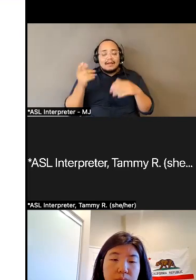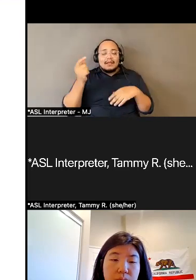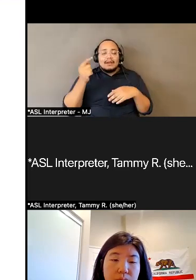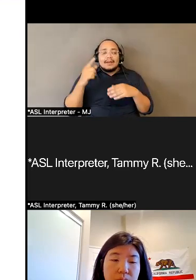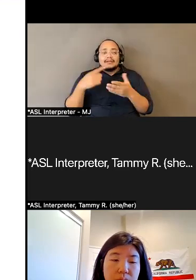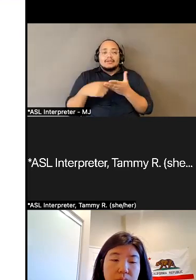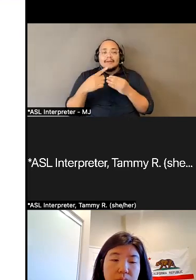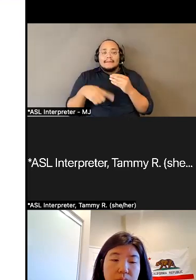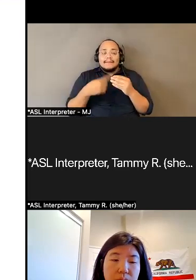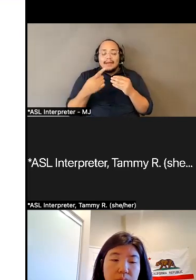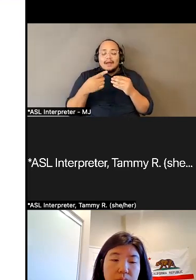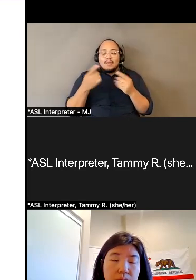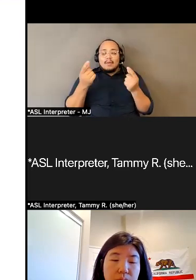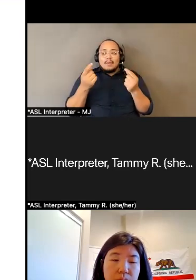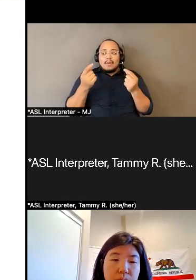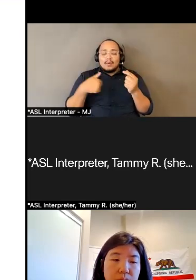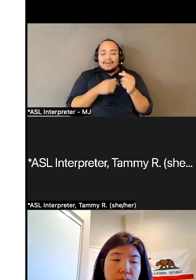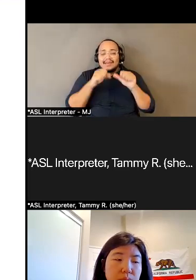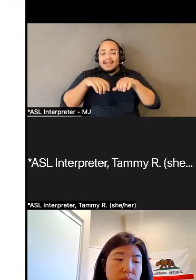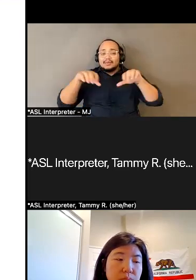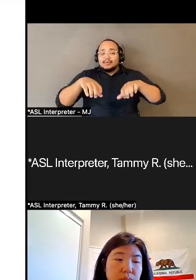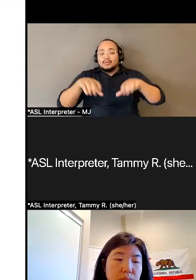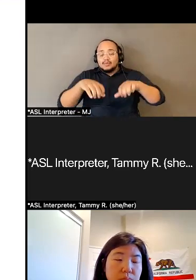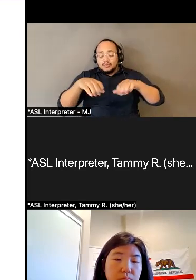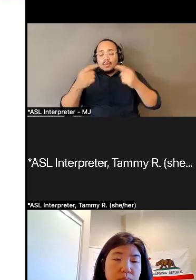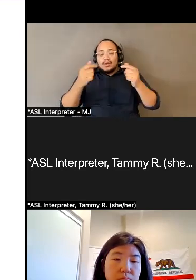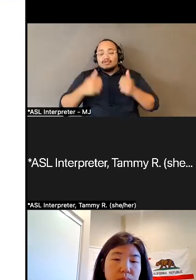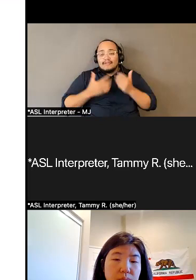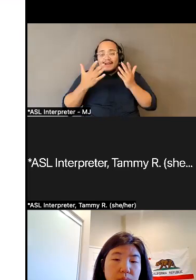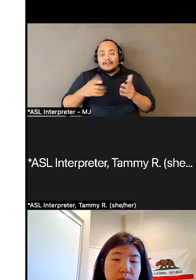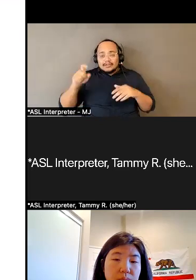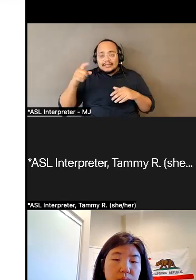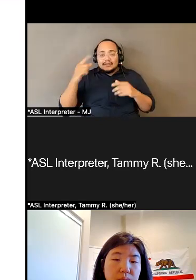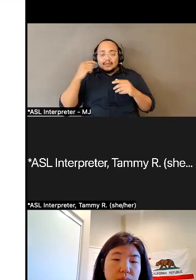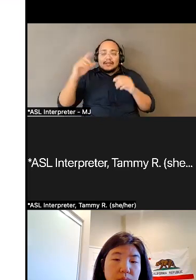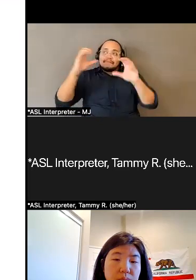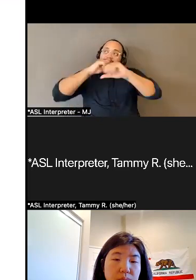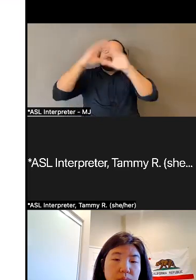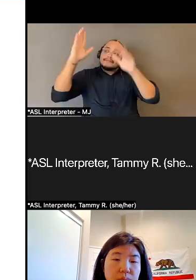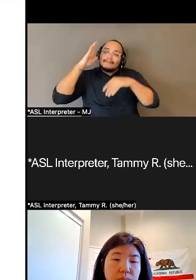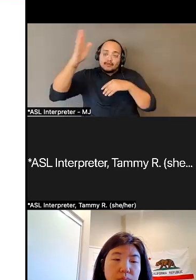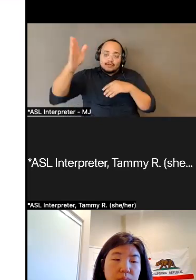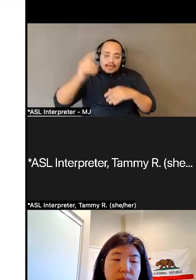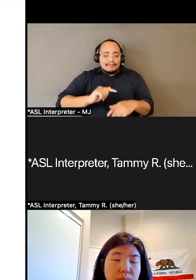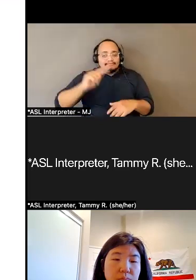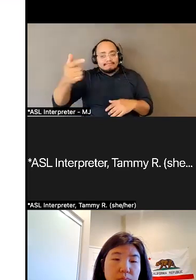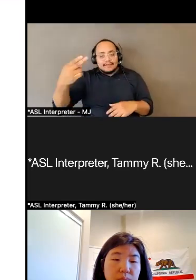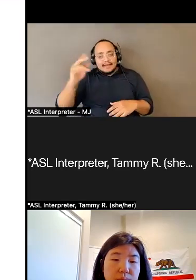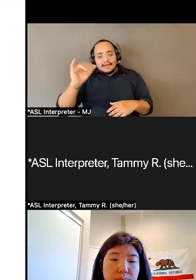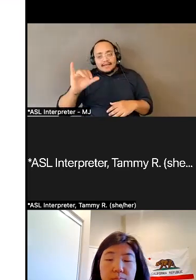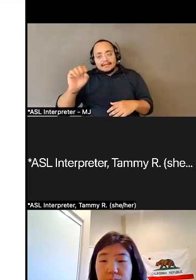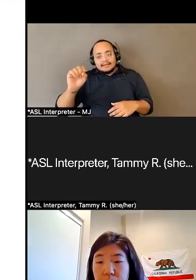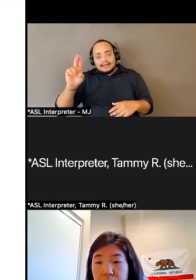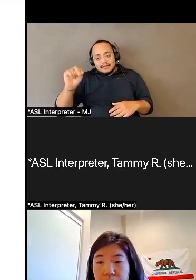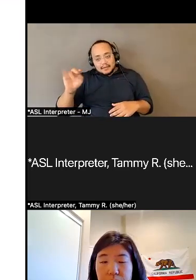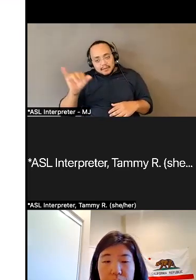of talking about what we can do, what survivors need, and look to the future a little bit, which is what Hasan will really elaborate on. But